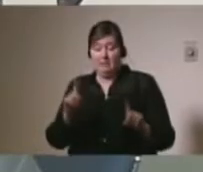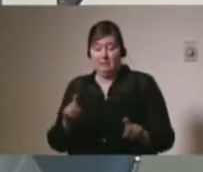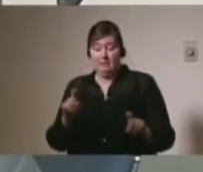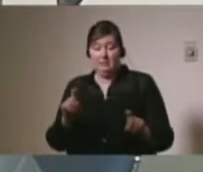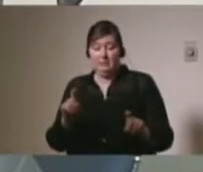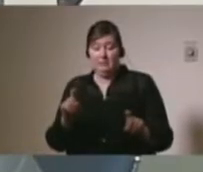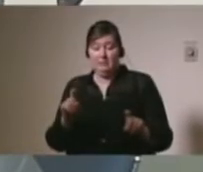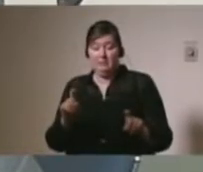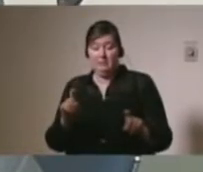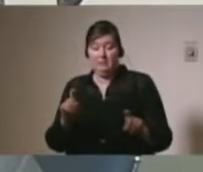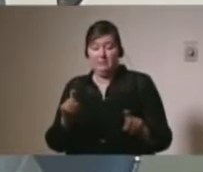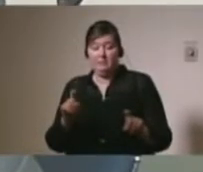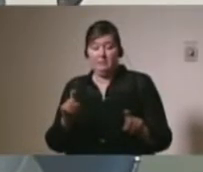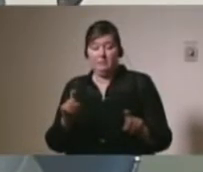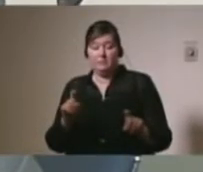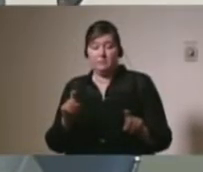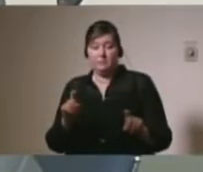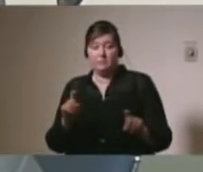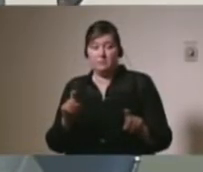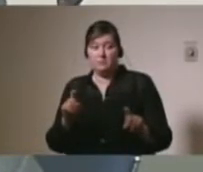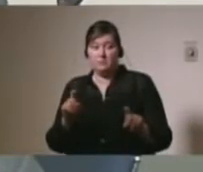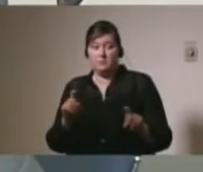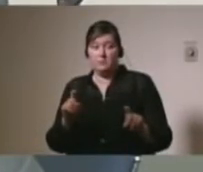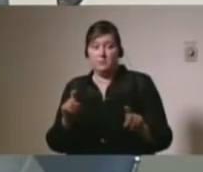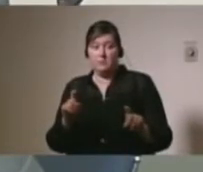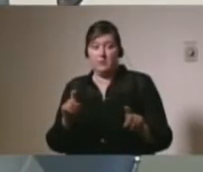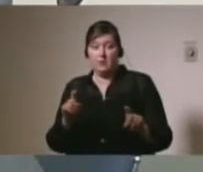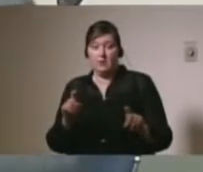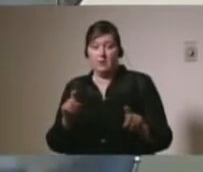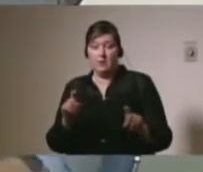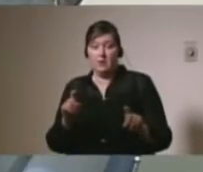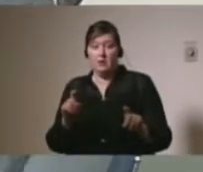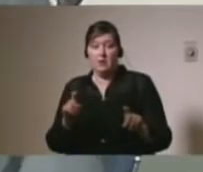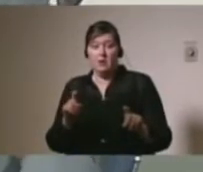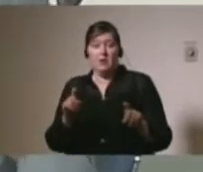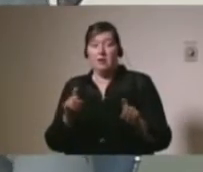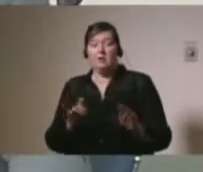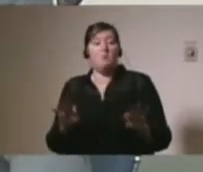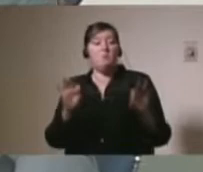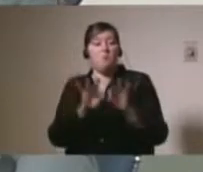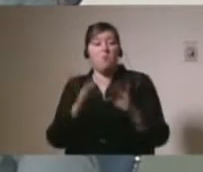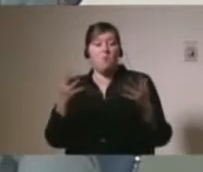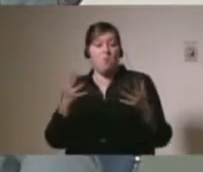a connection between the tablet and mobile phones